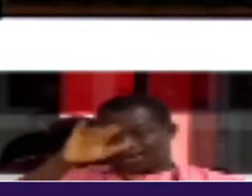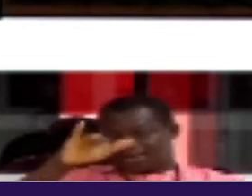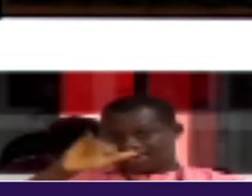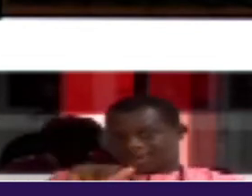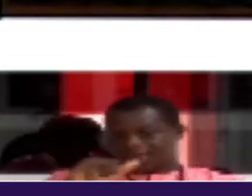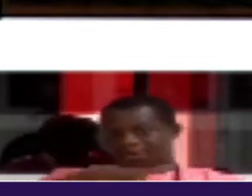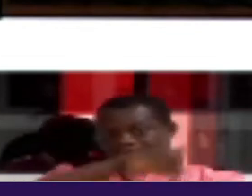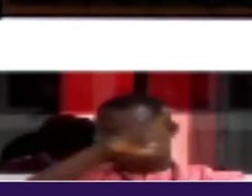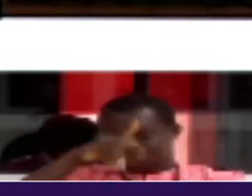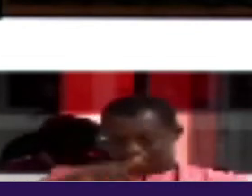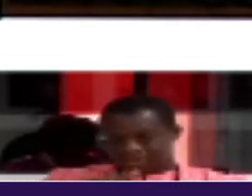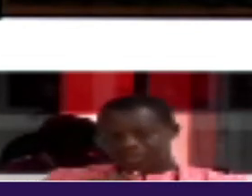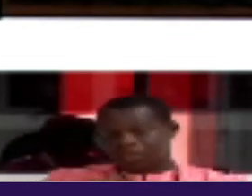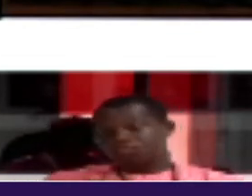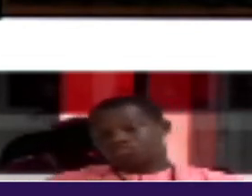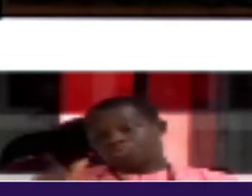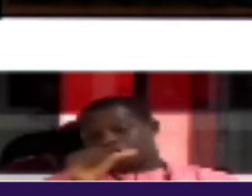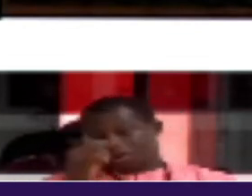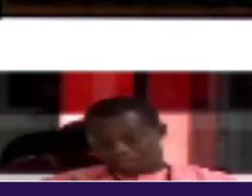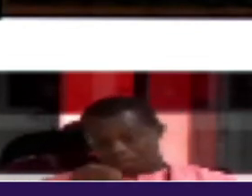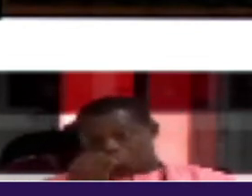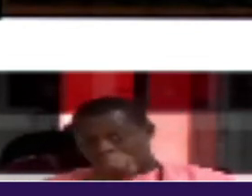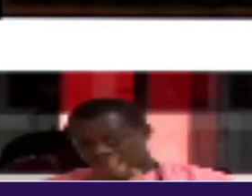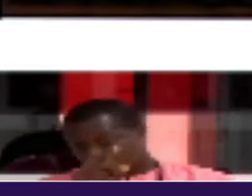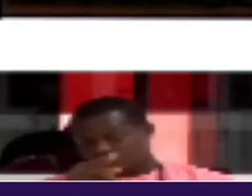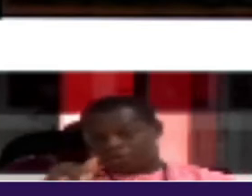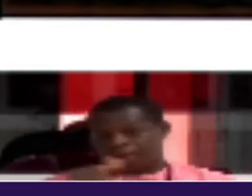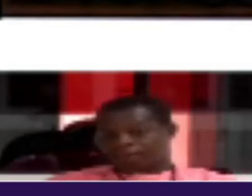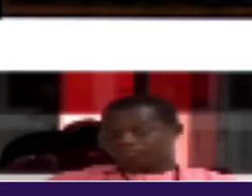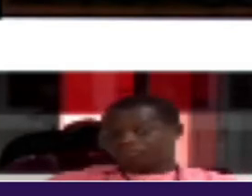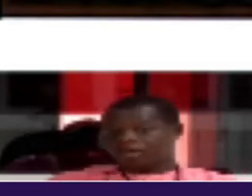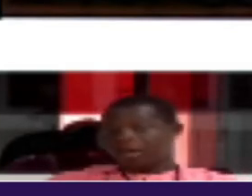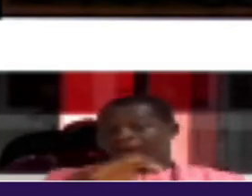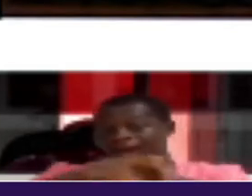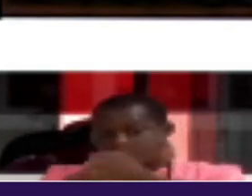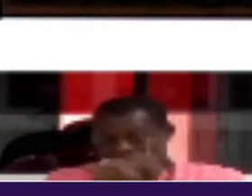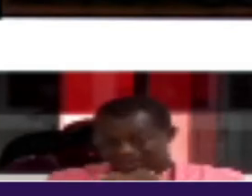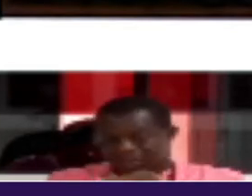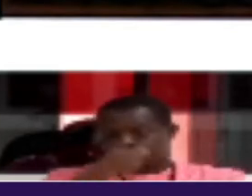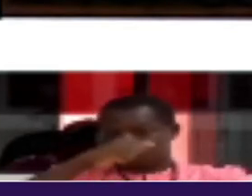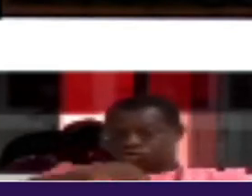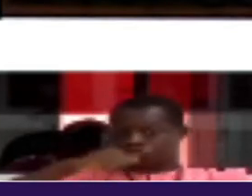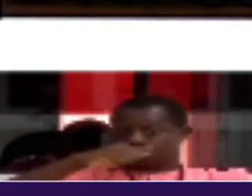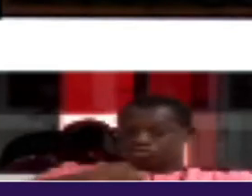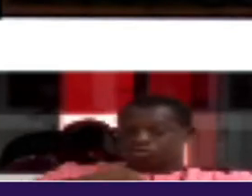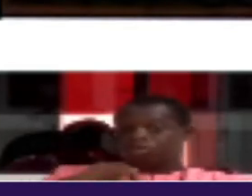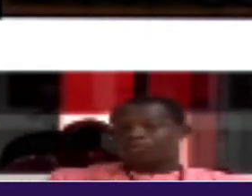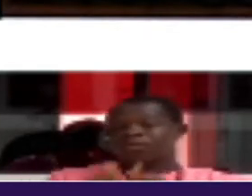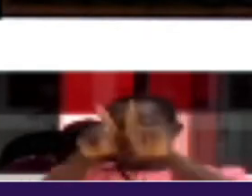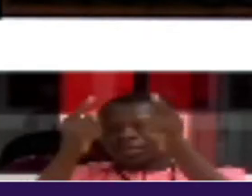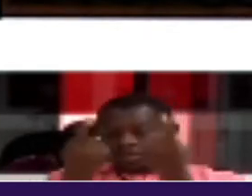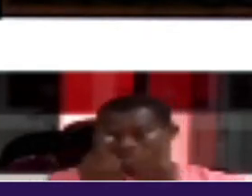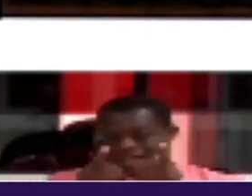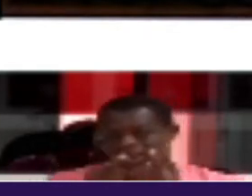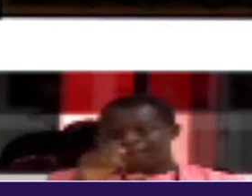have been involved in the arrest and torture of Lieutenant Faring Sanyang and others at the NIA premises. Do